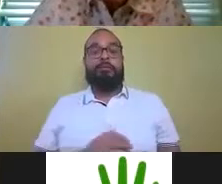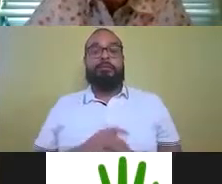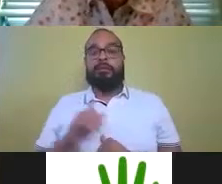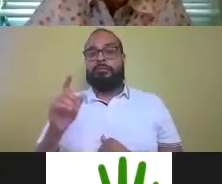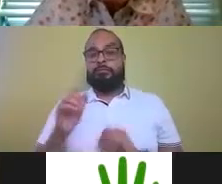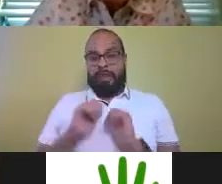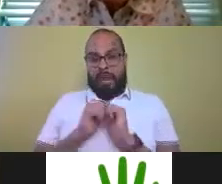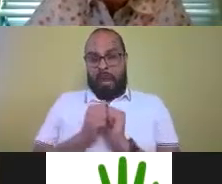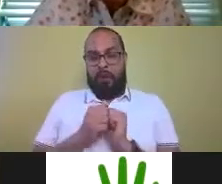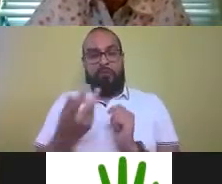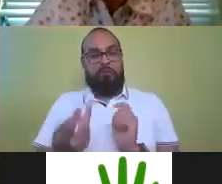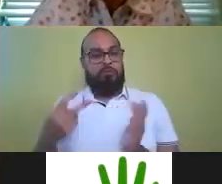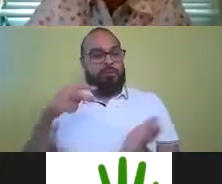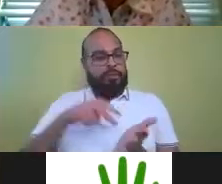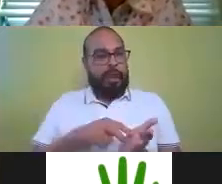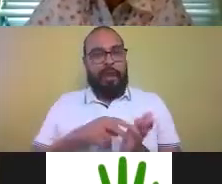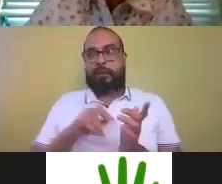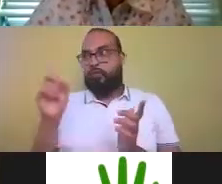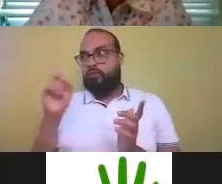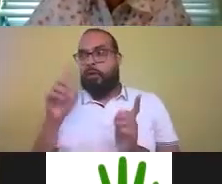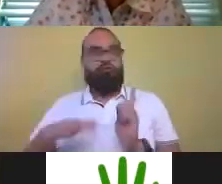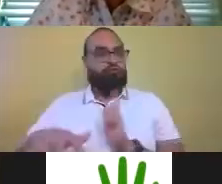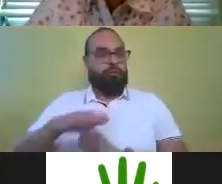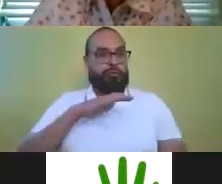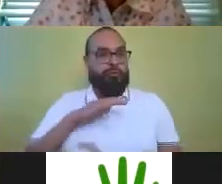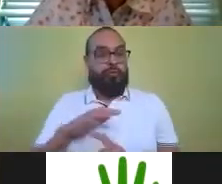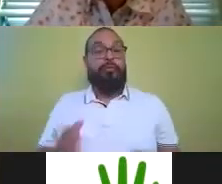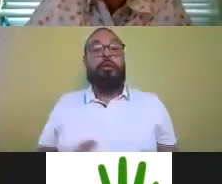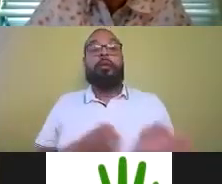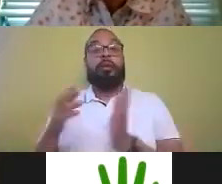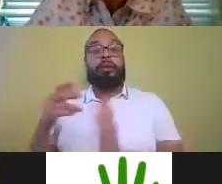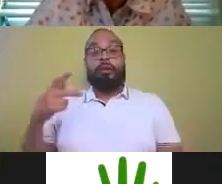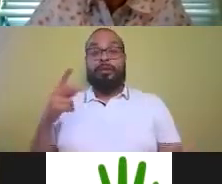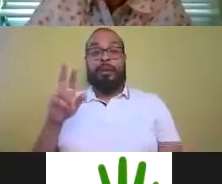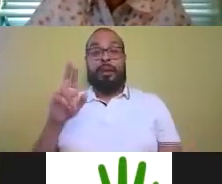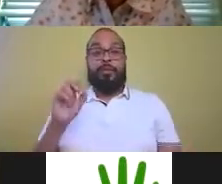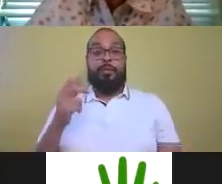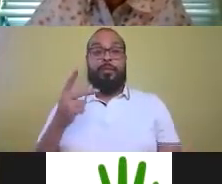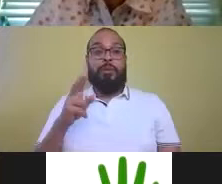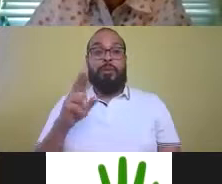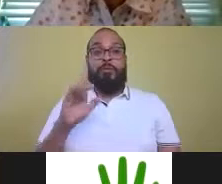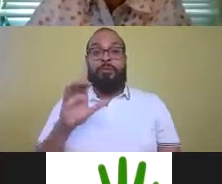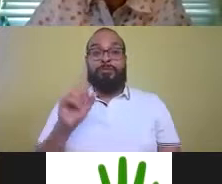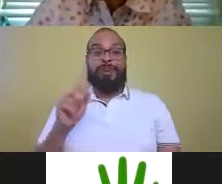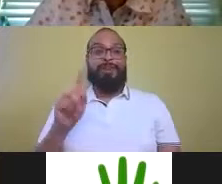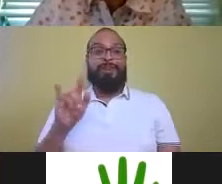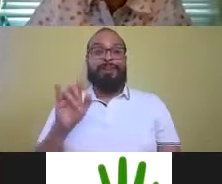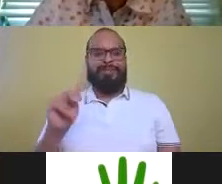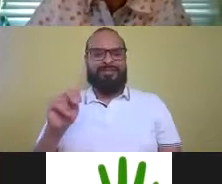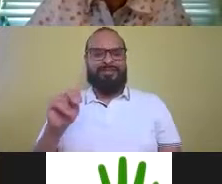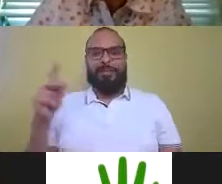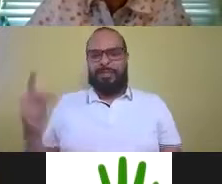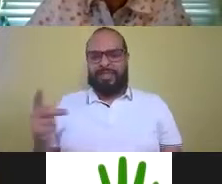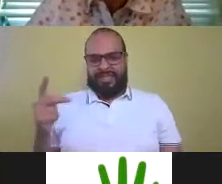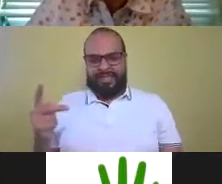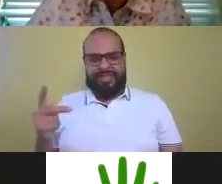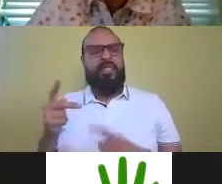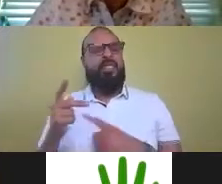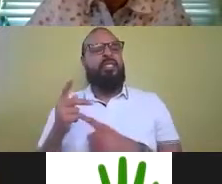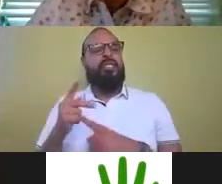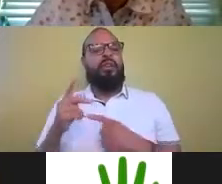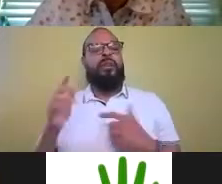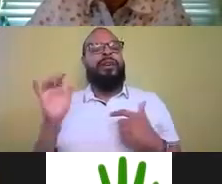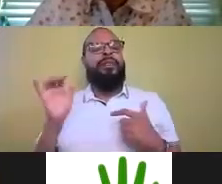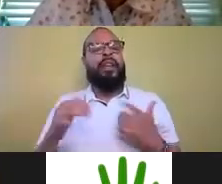The proprioceptive system is a system of sensory receptors that are in the muscles and in the joints and